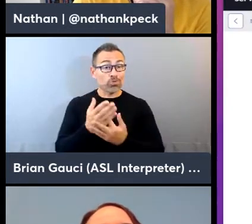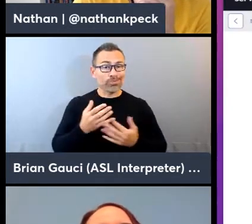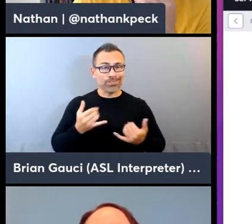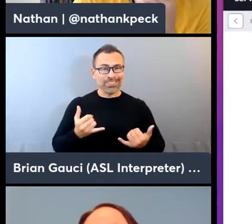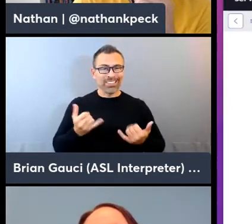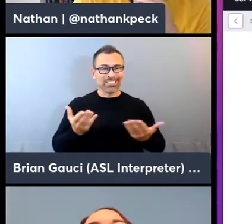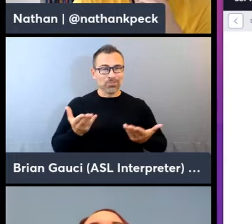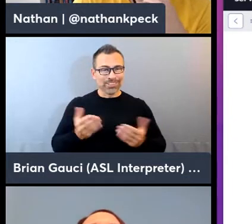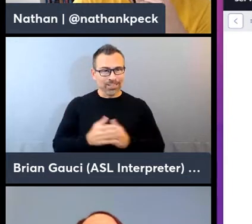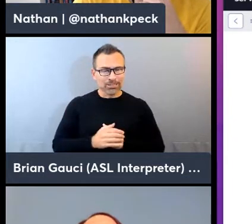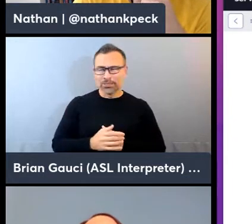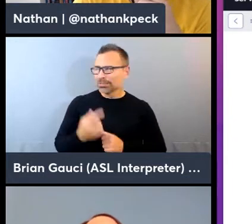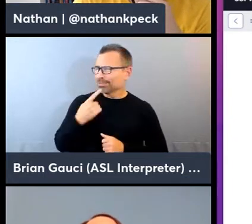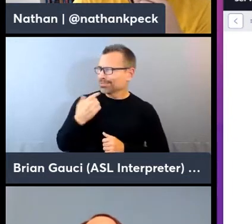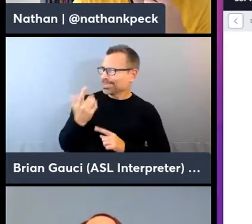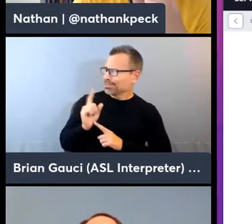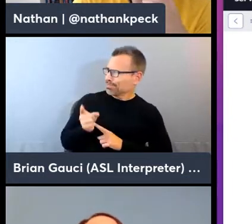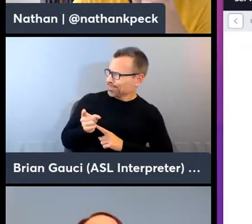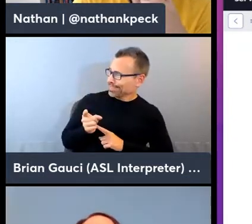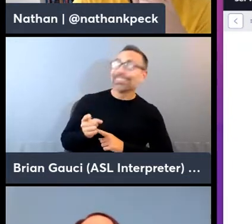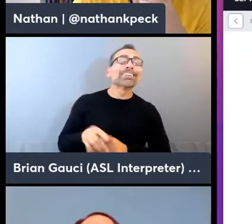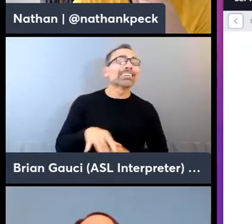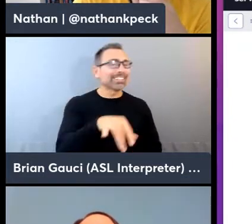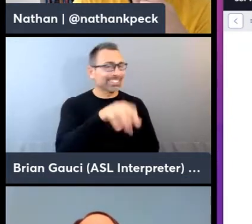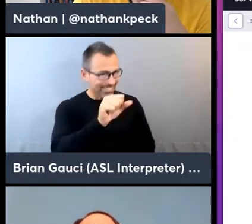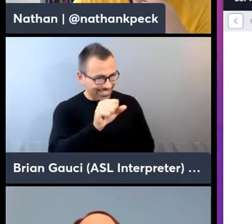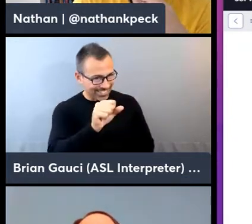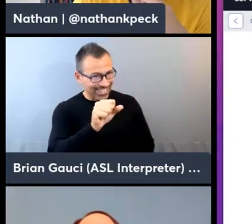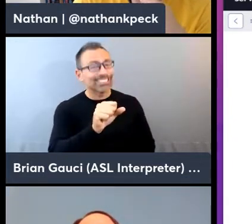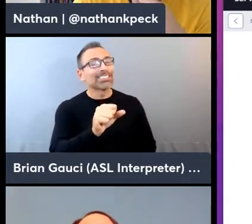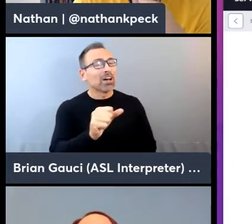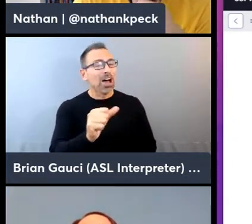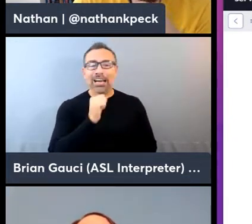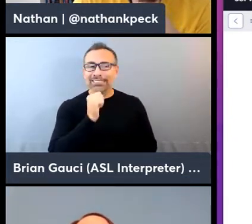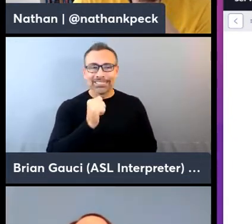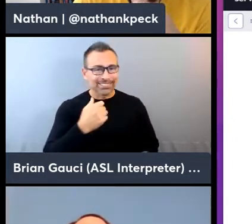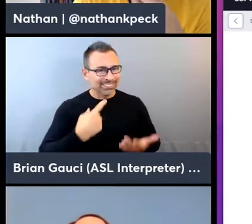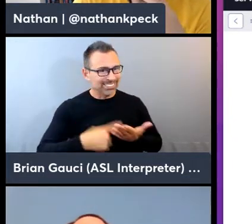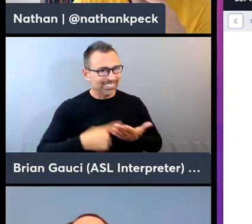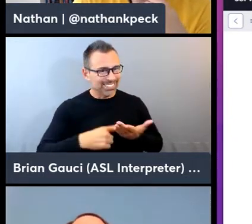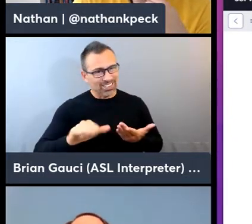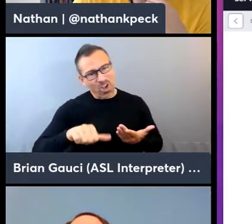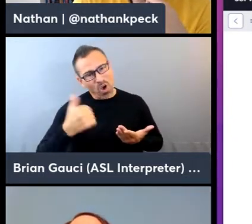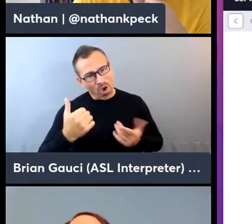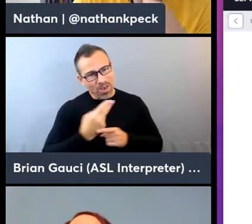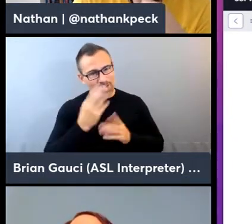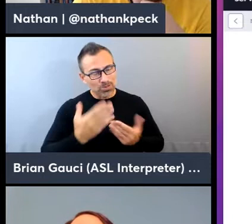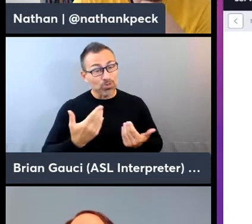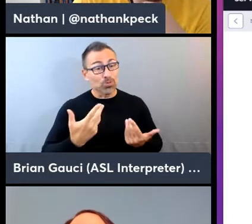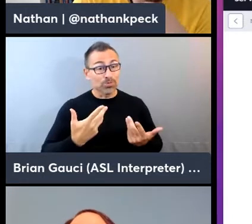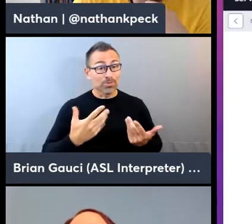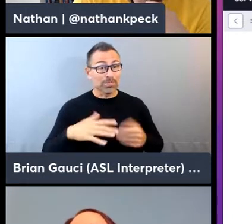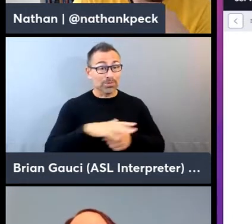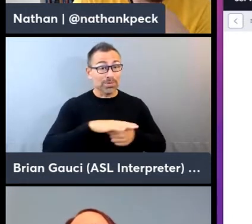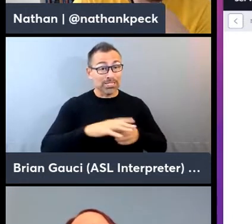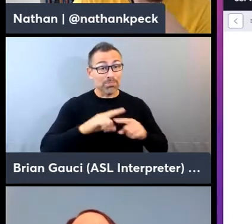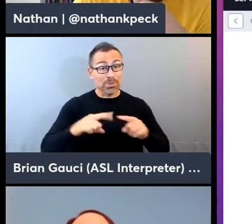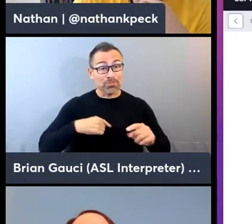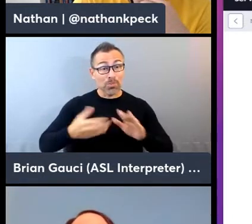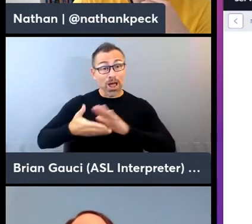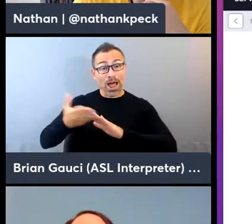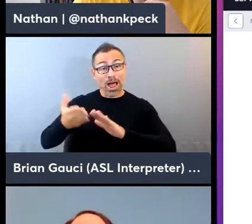minute. Yes, we also integrate. I didn't get time to talk about the other use cases. From an operational, we have